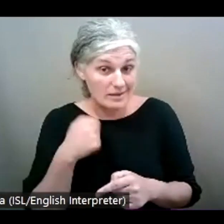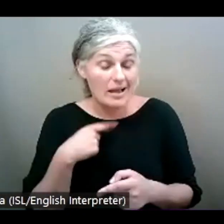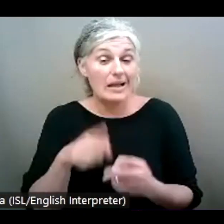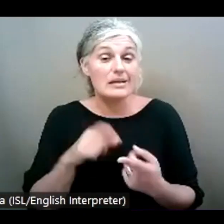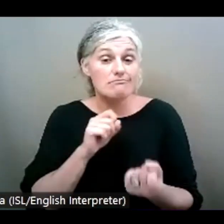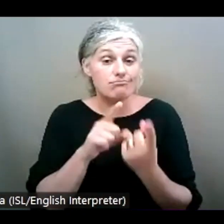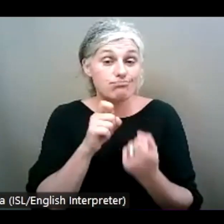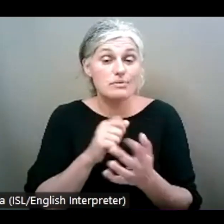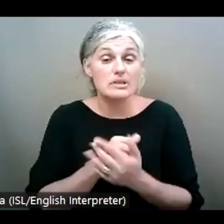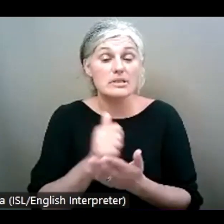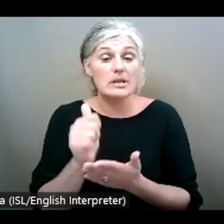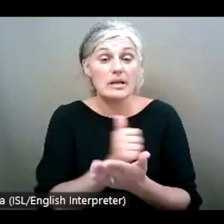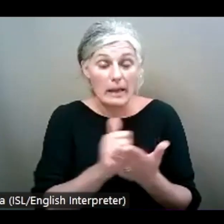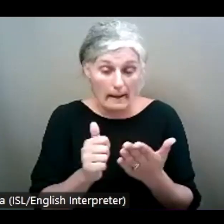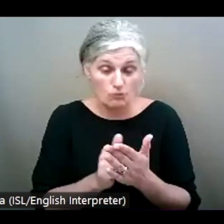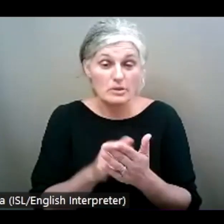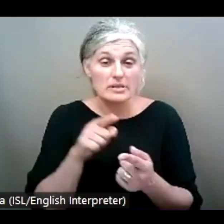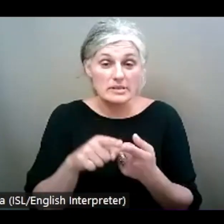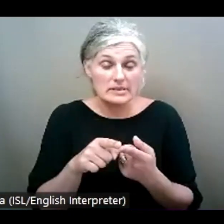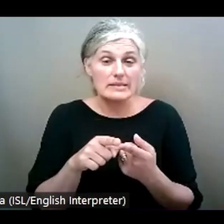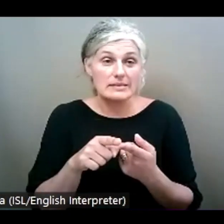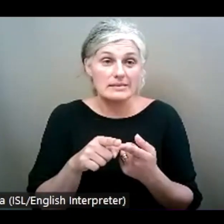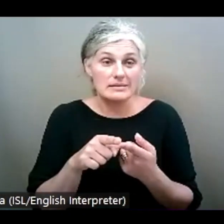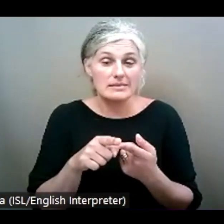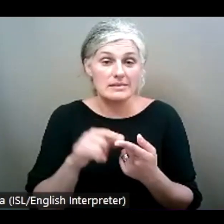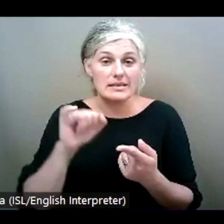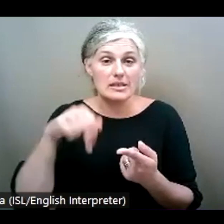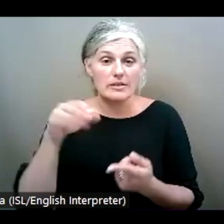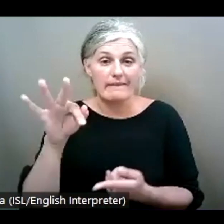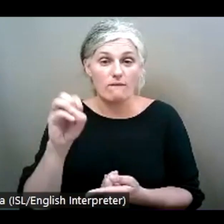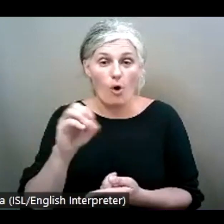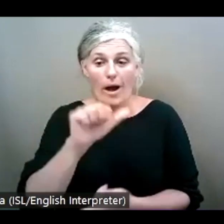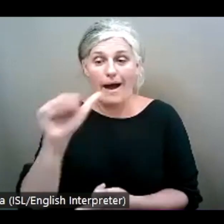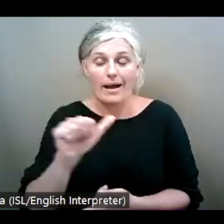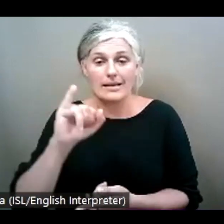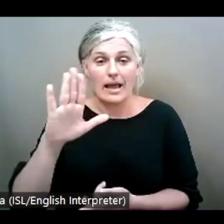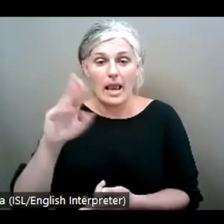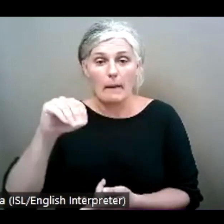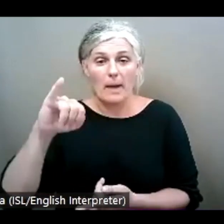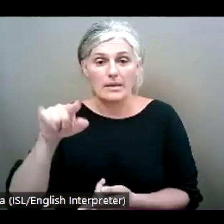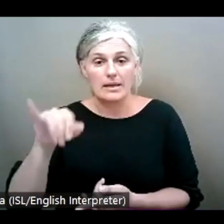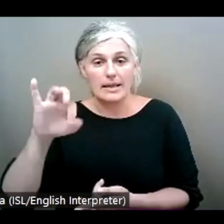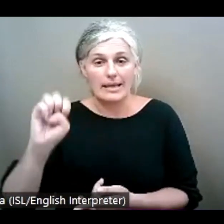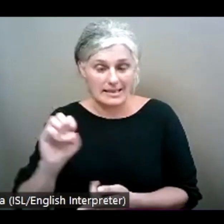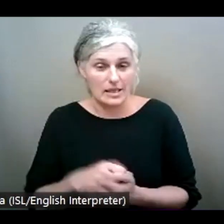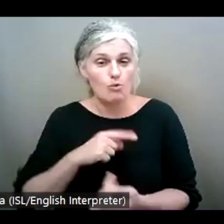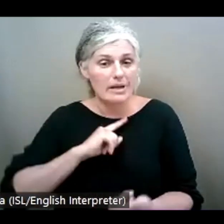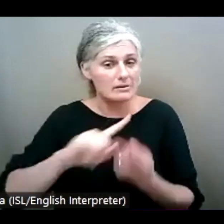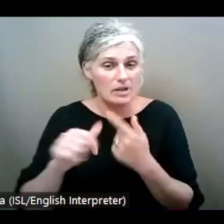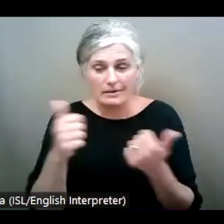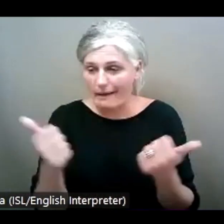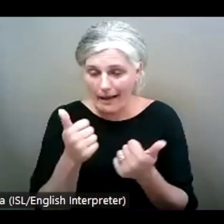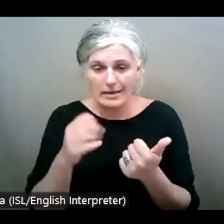info@ilmi.ie, and our wonderful Nina we'll send you out